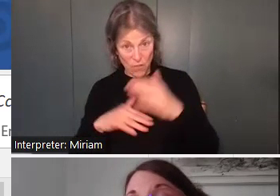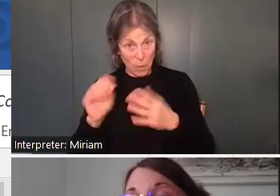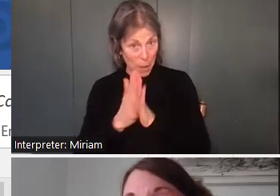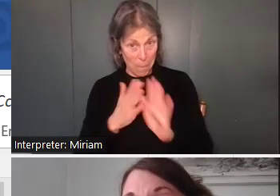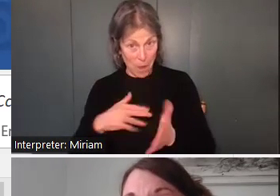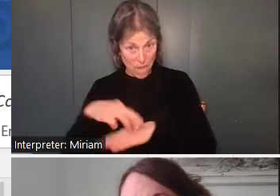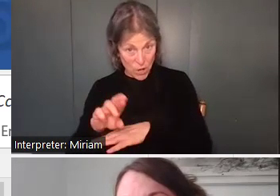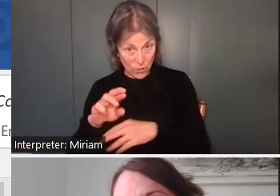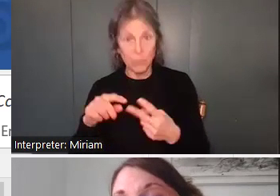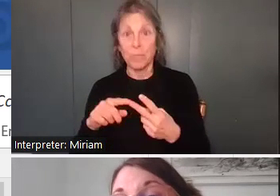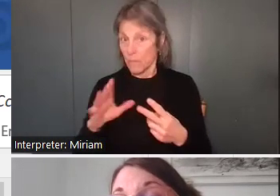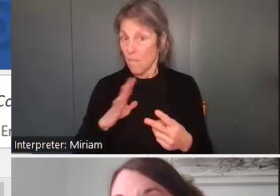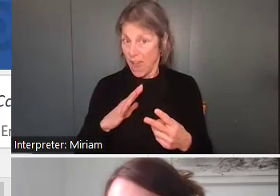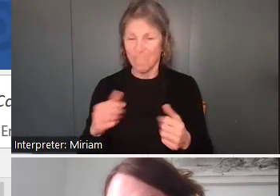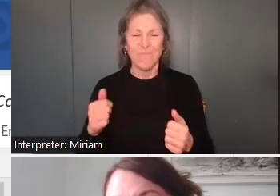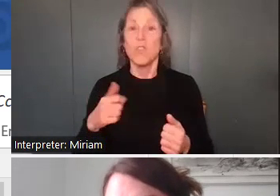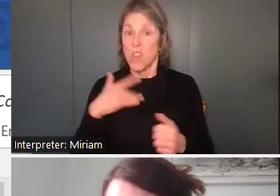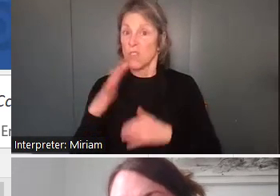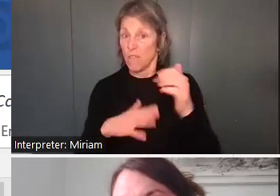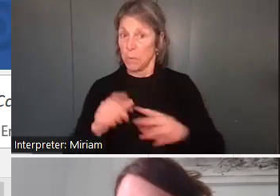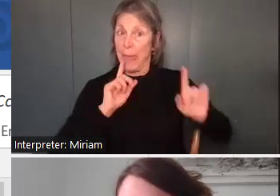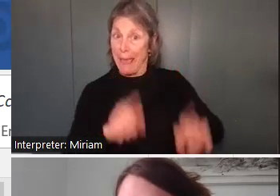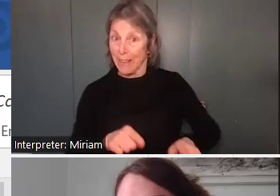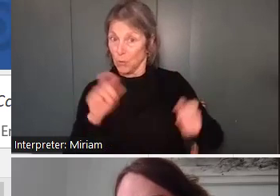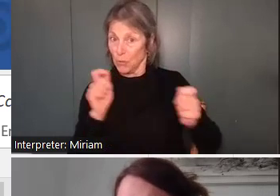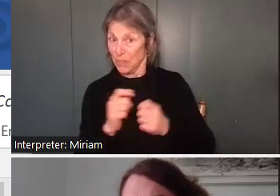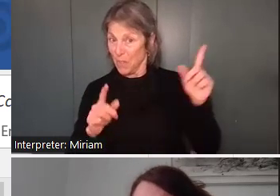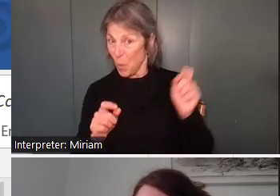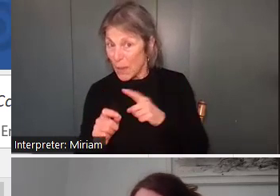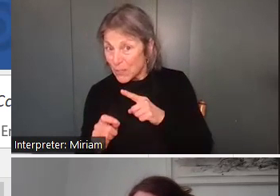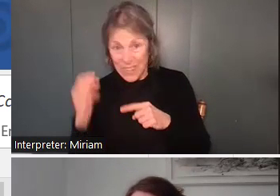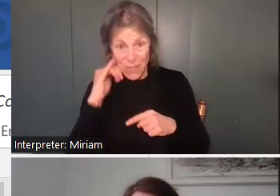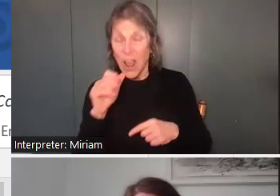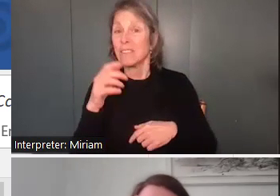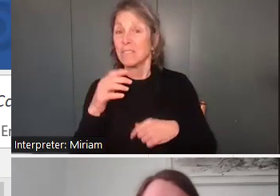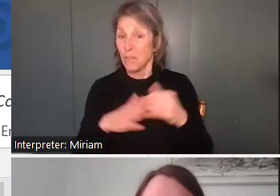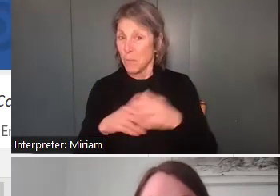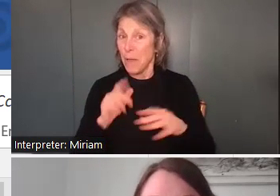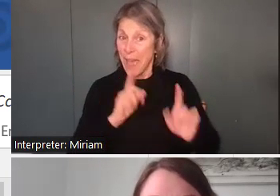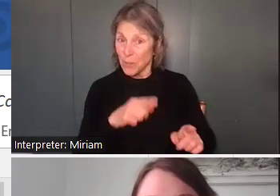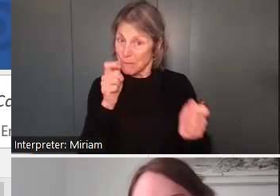Number one. Number two, do you feel comfortable answering a specific question in an email format?